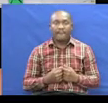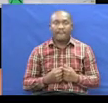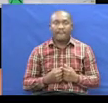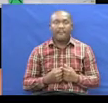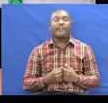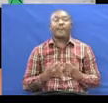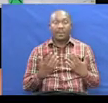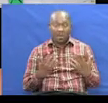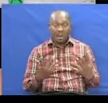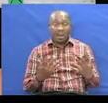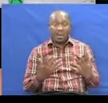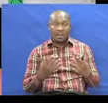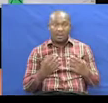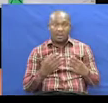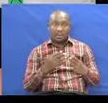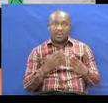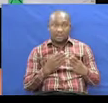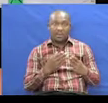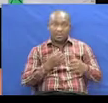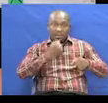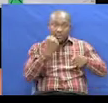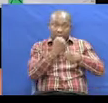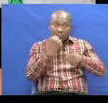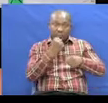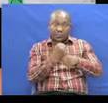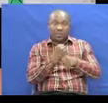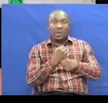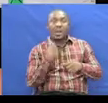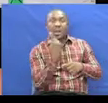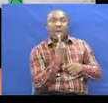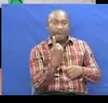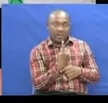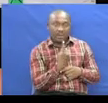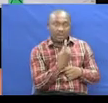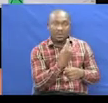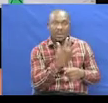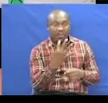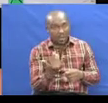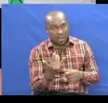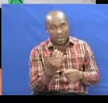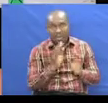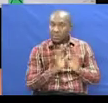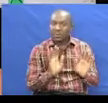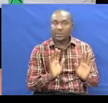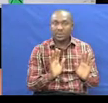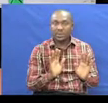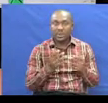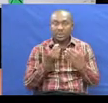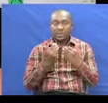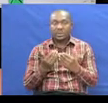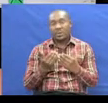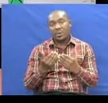the numbers only which are not decimals or fractions. I'm going to add